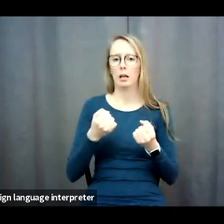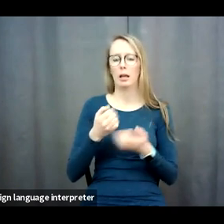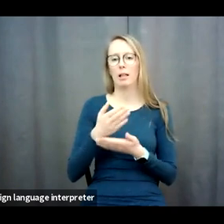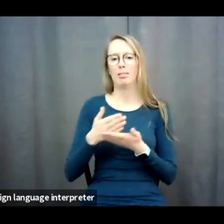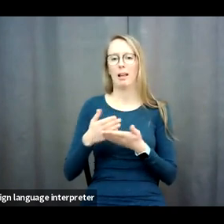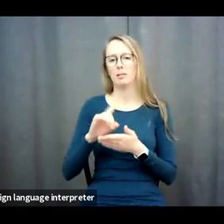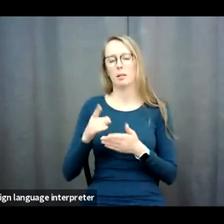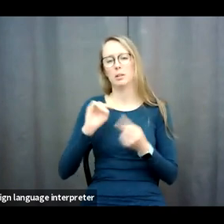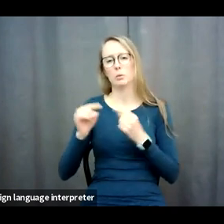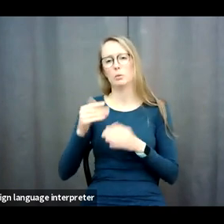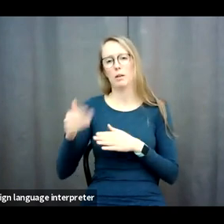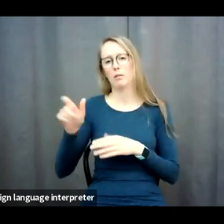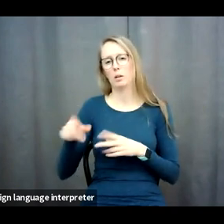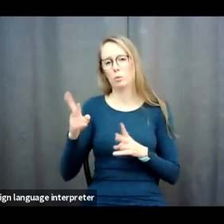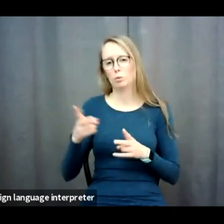her.